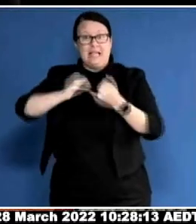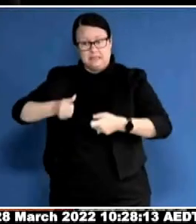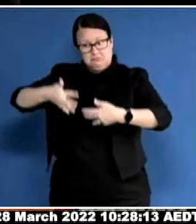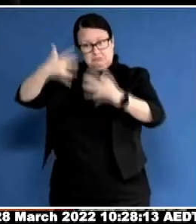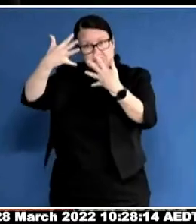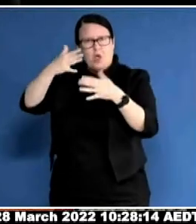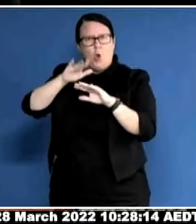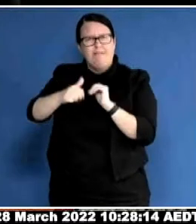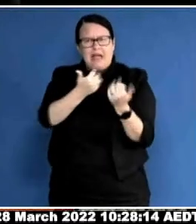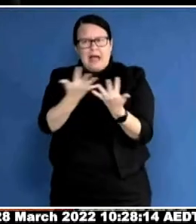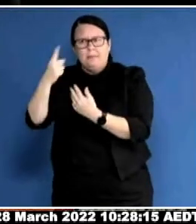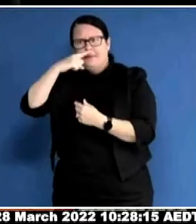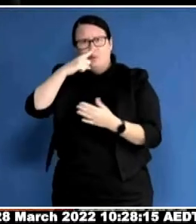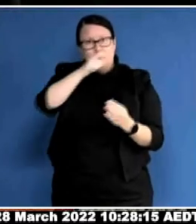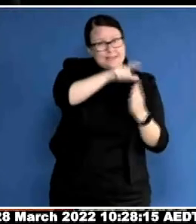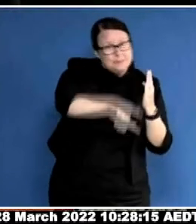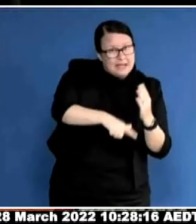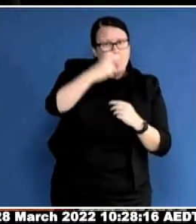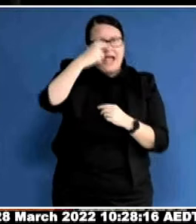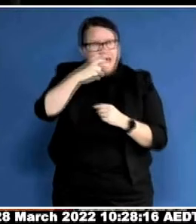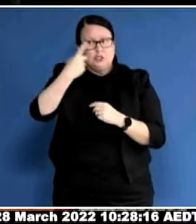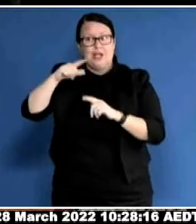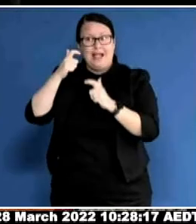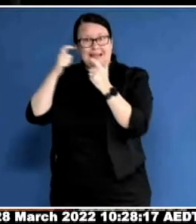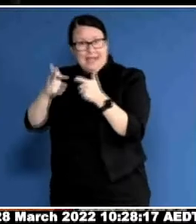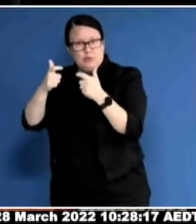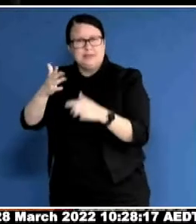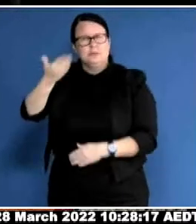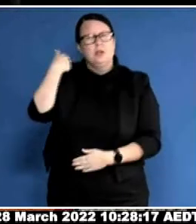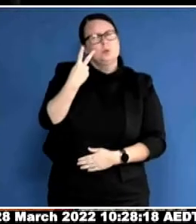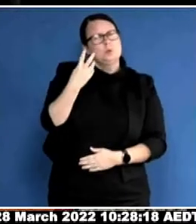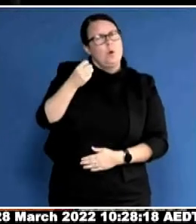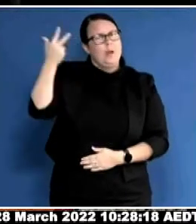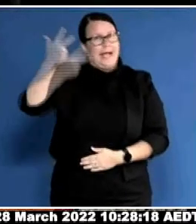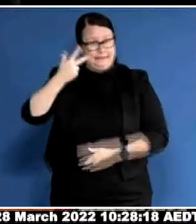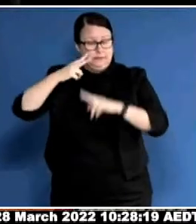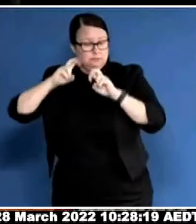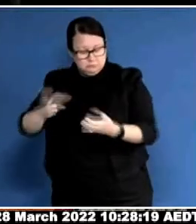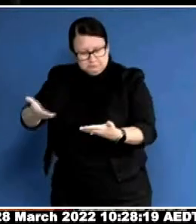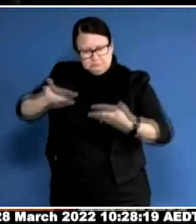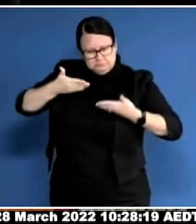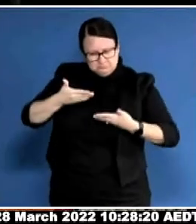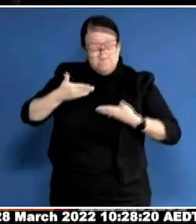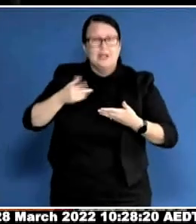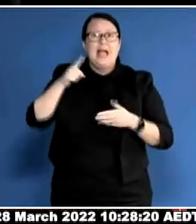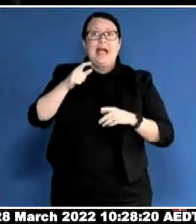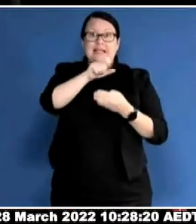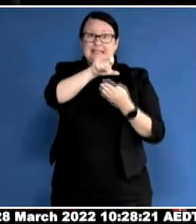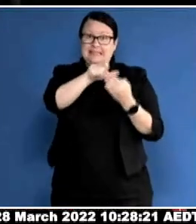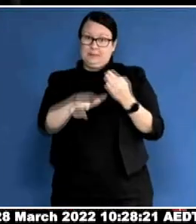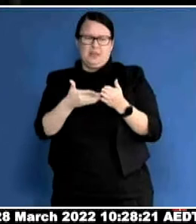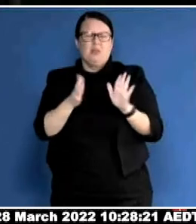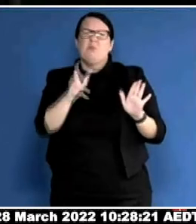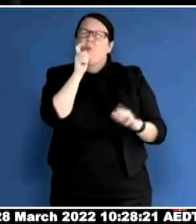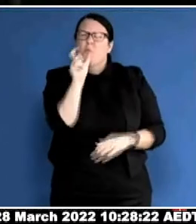Disability, Ageing and Carers in 2018, applying a broad definition of disability,